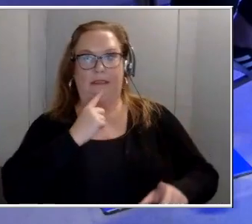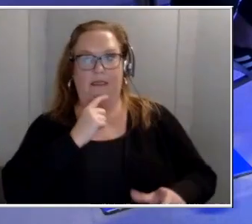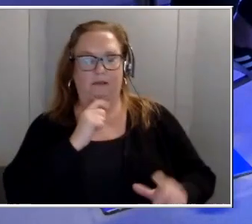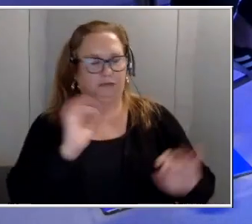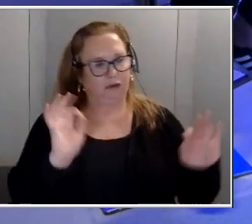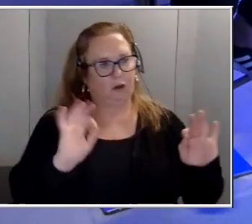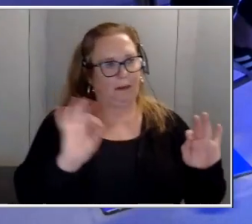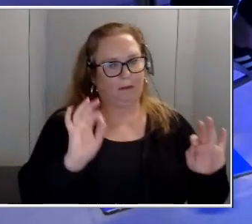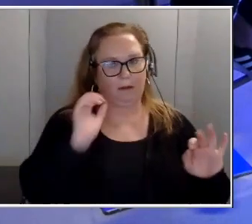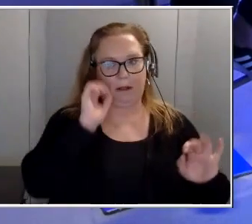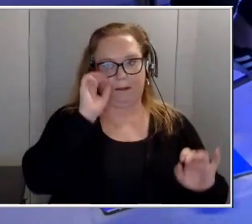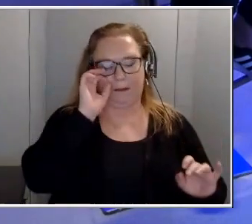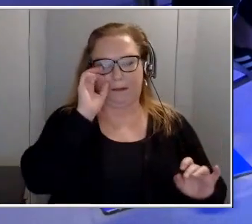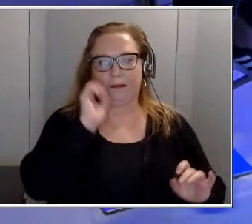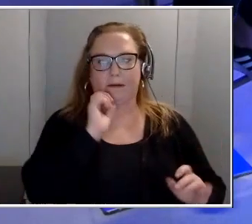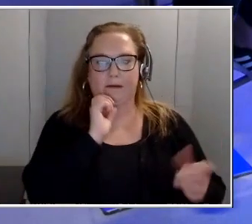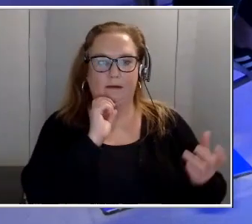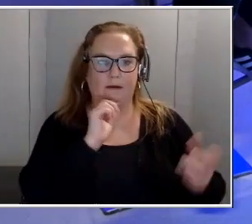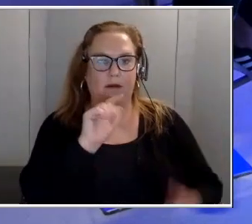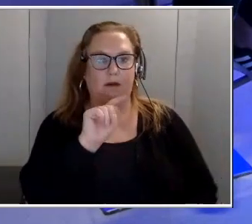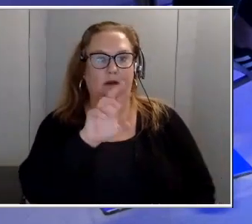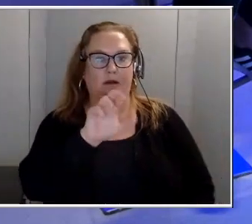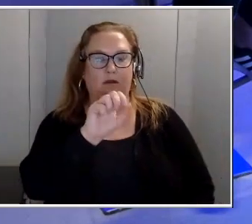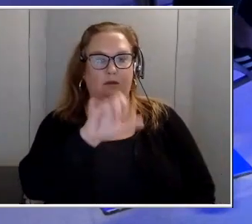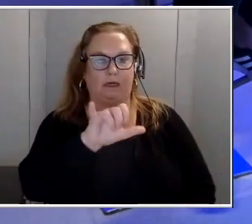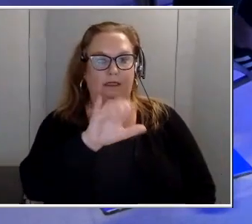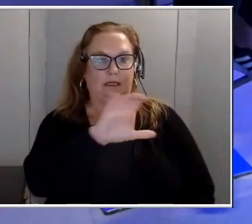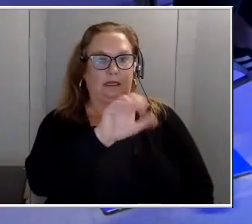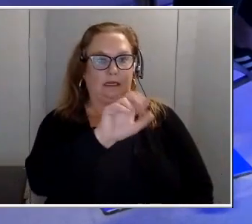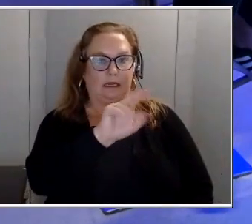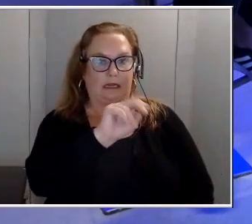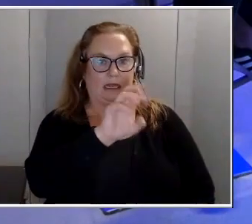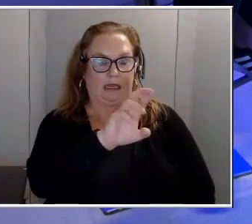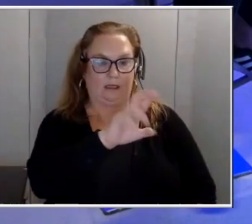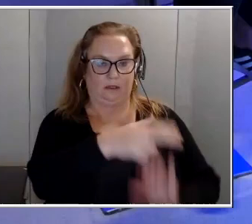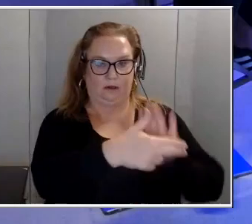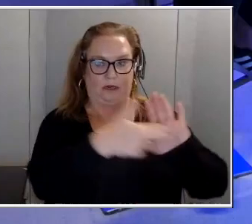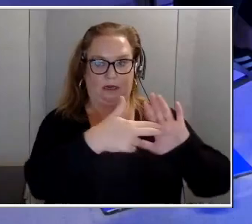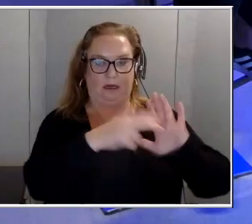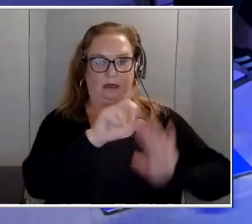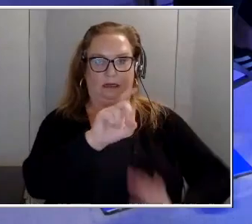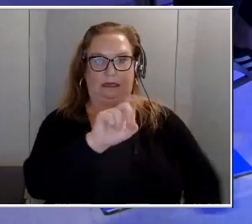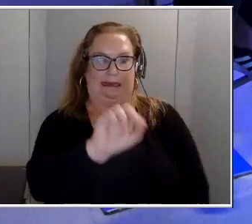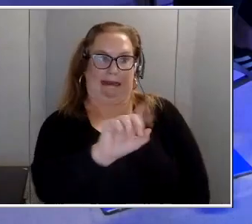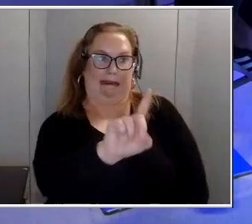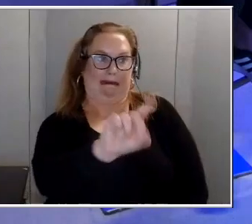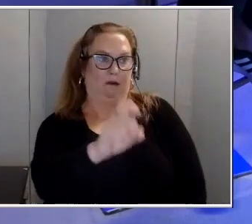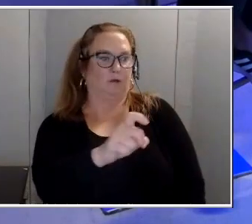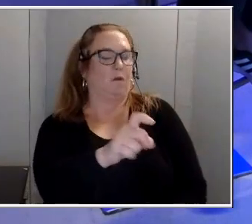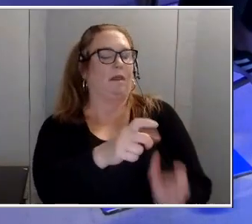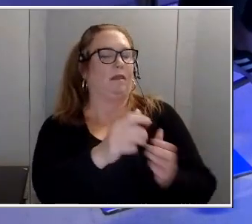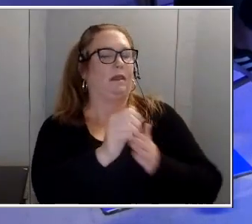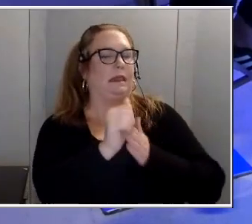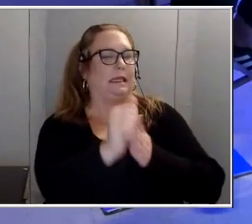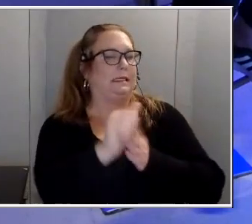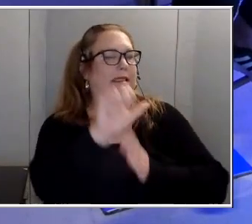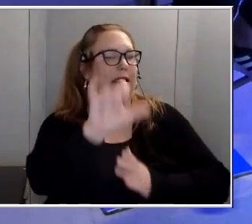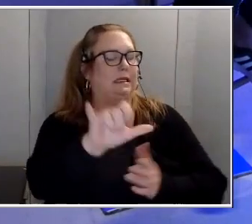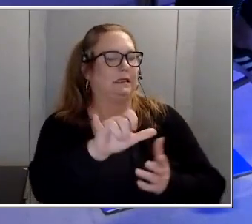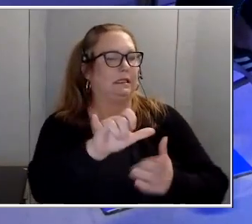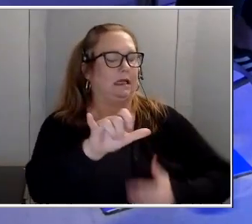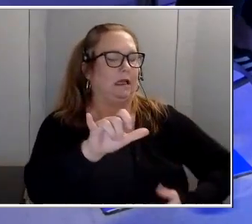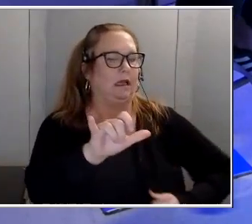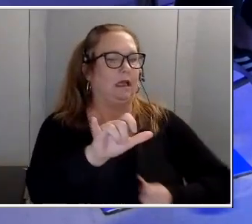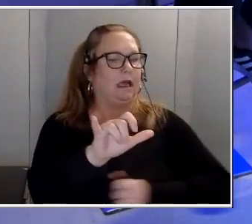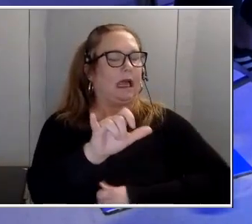problem. Tracy had a cancer diagnosis. What are all the different types of things that might lead to this? And then what are the degrees